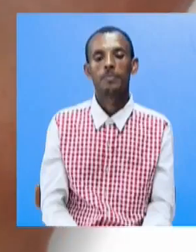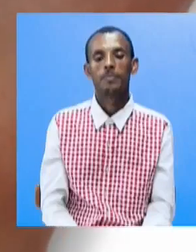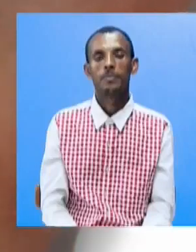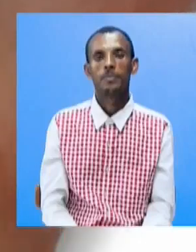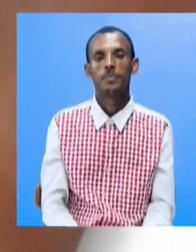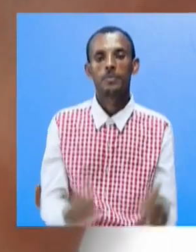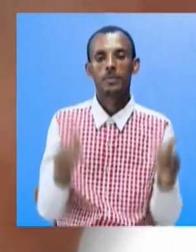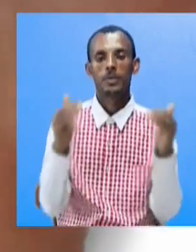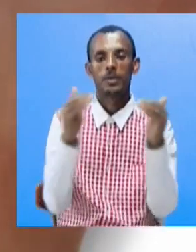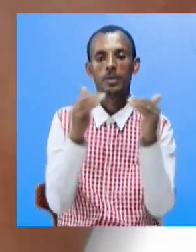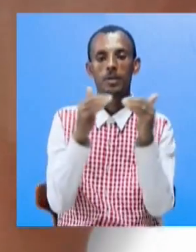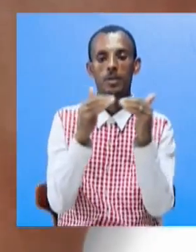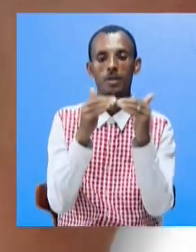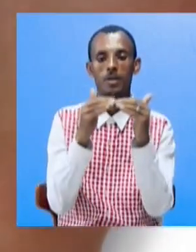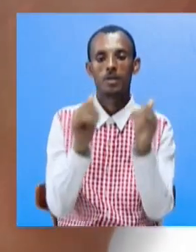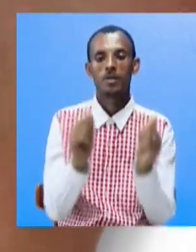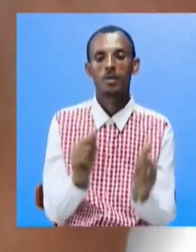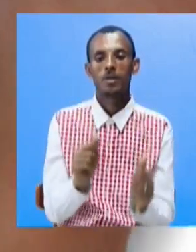is